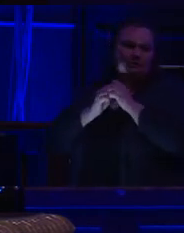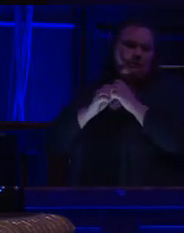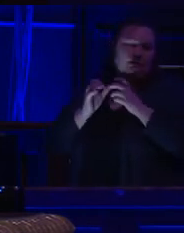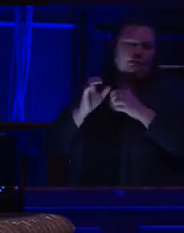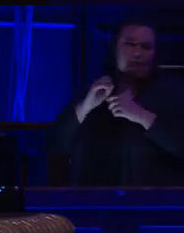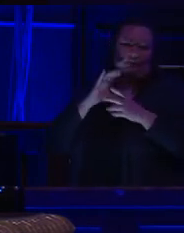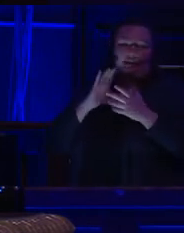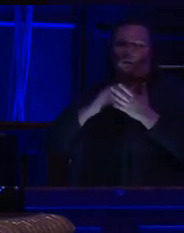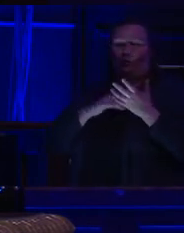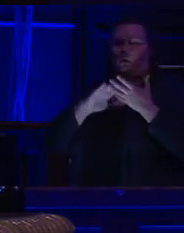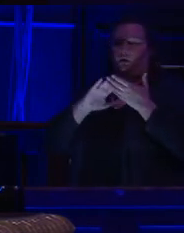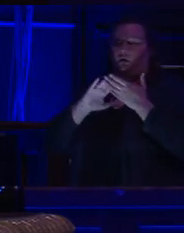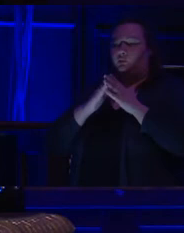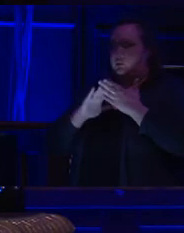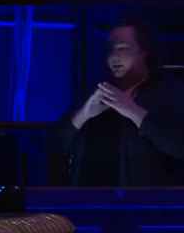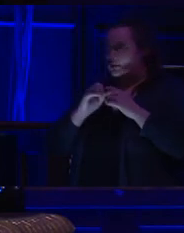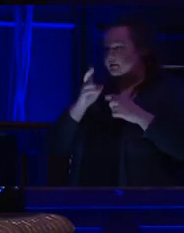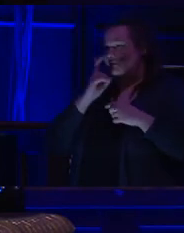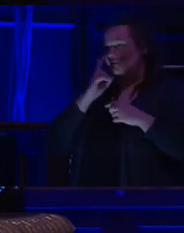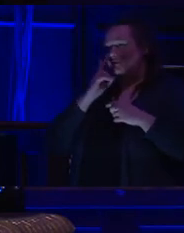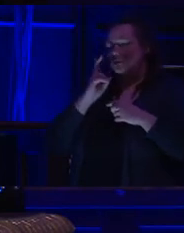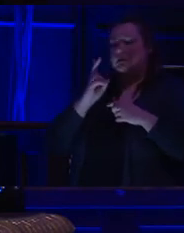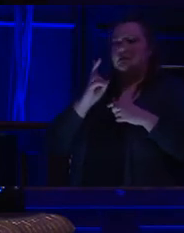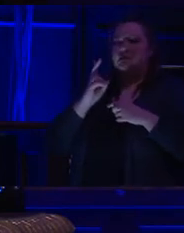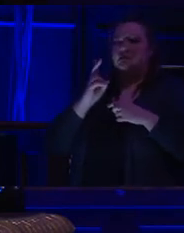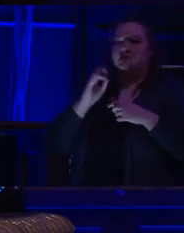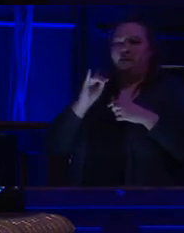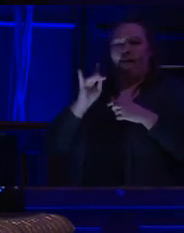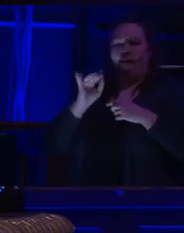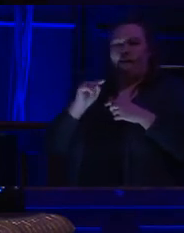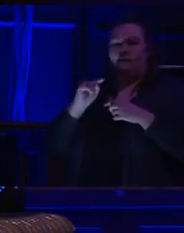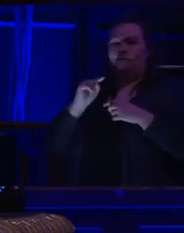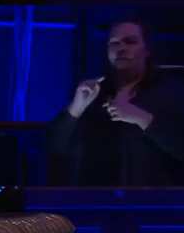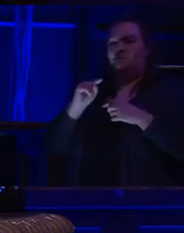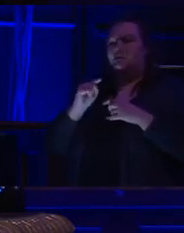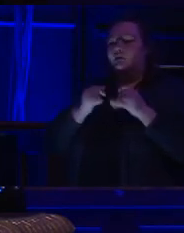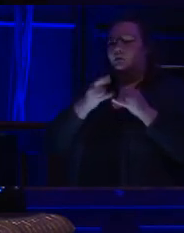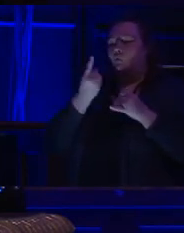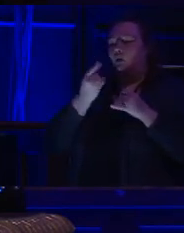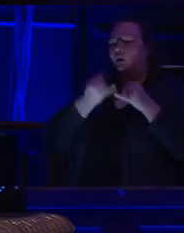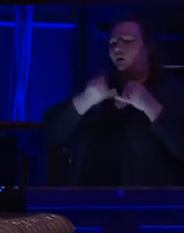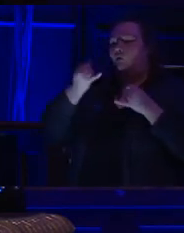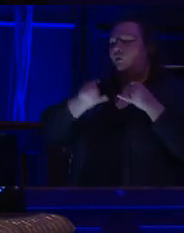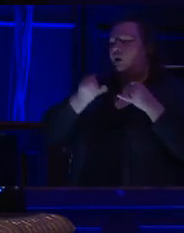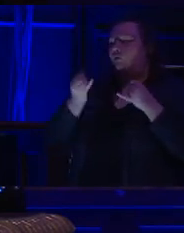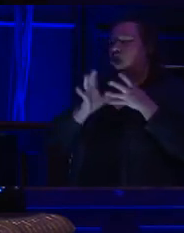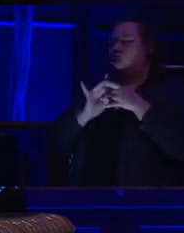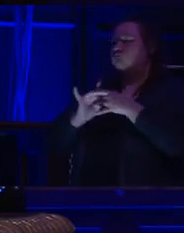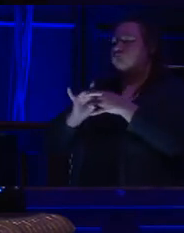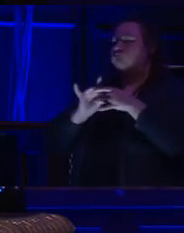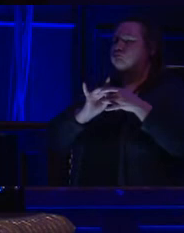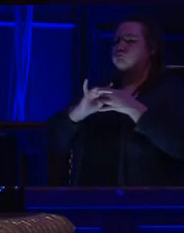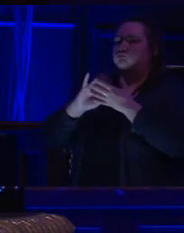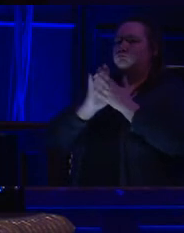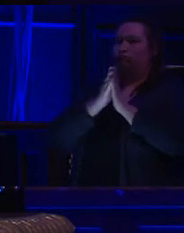beloved communities, and see our past, a thread always woven into our